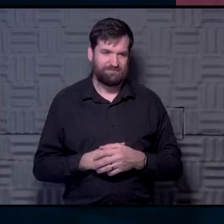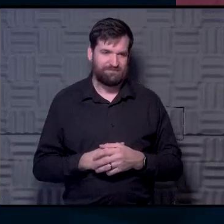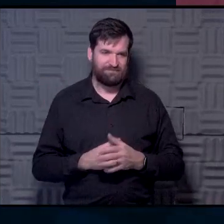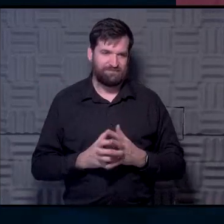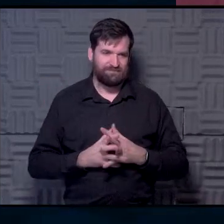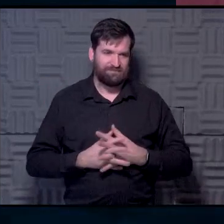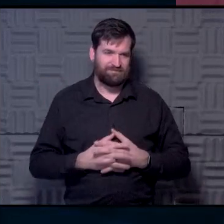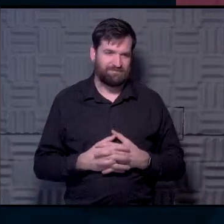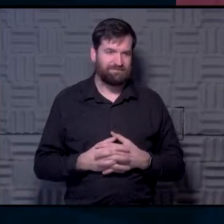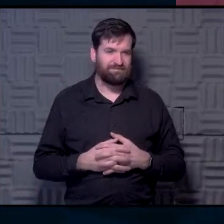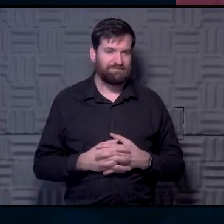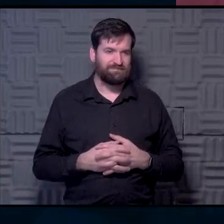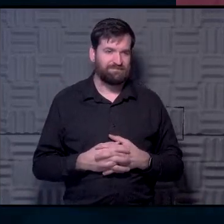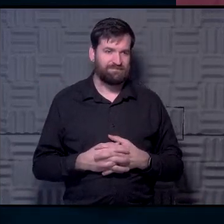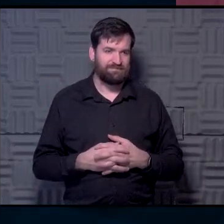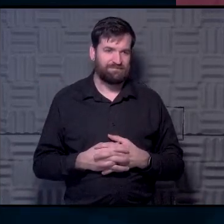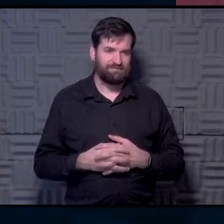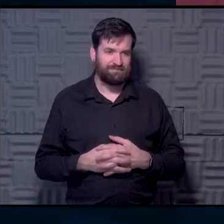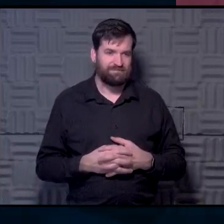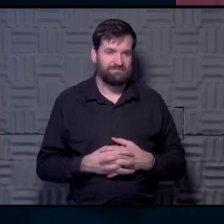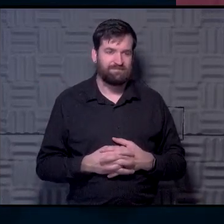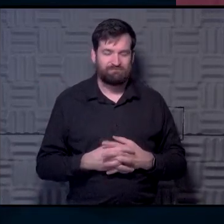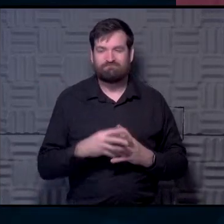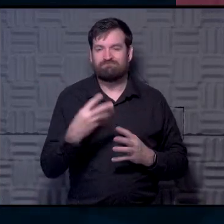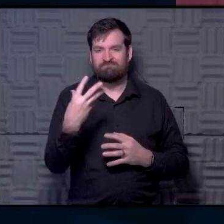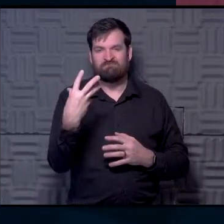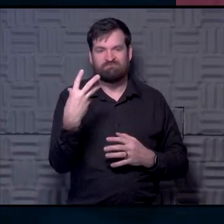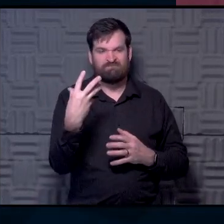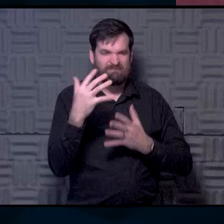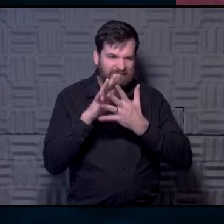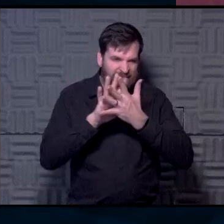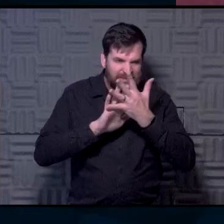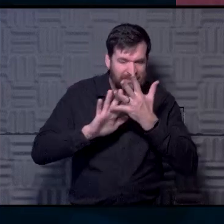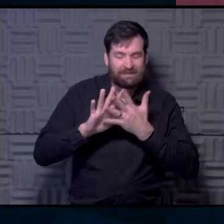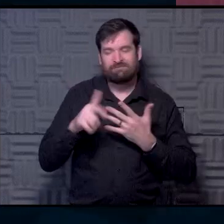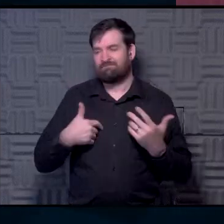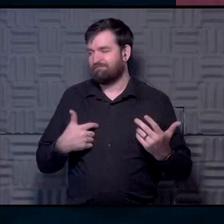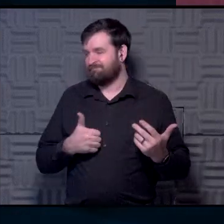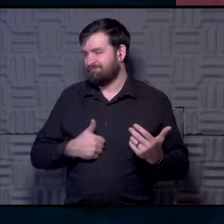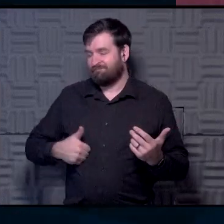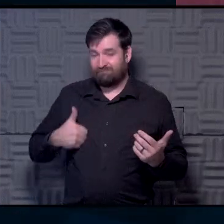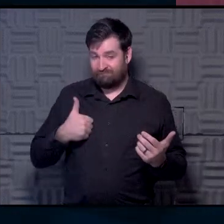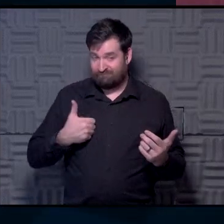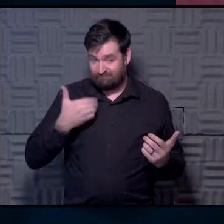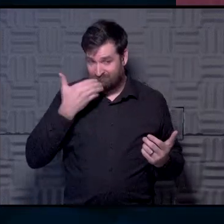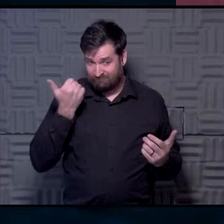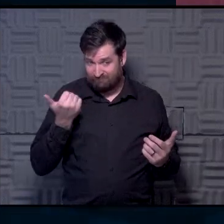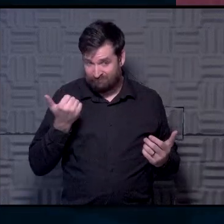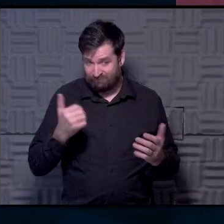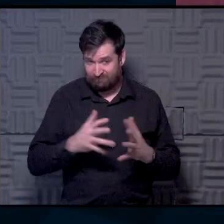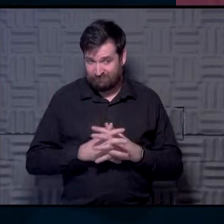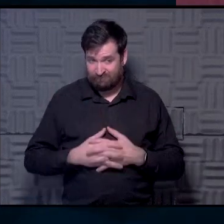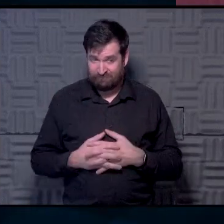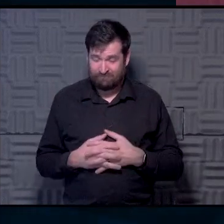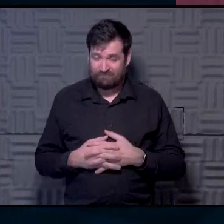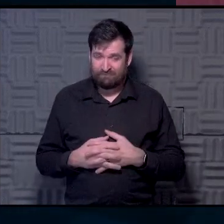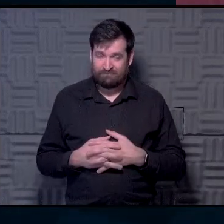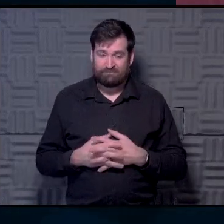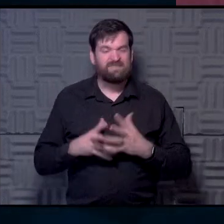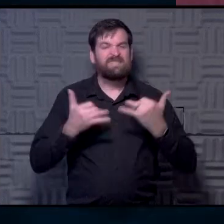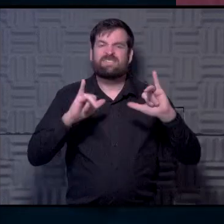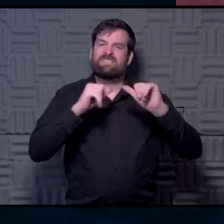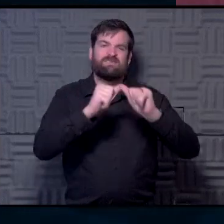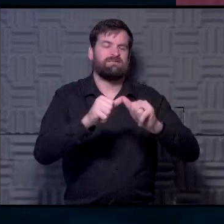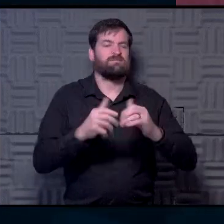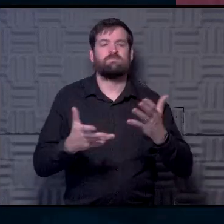Yeah, you saw me scooting forward and and back. out. Yep, so yep. I apologize. How's that? Is that better? It's still. Yeah, it's still doing it,